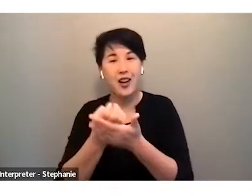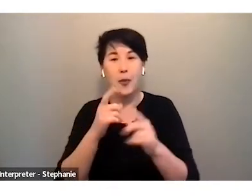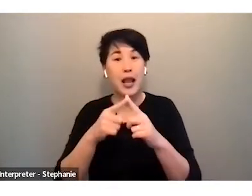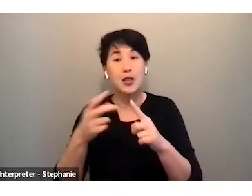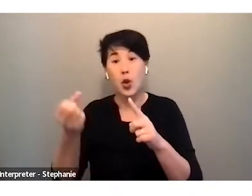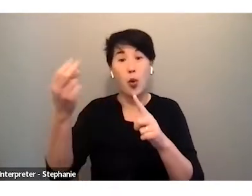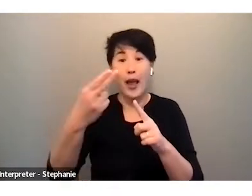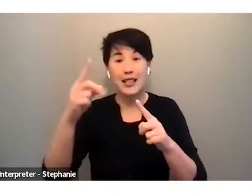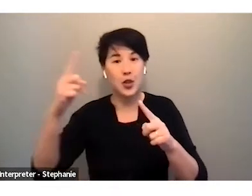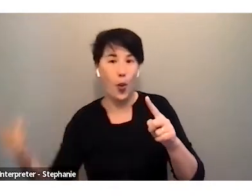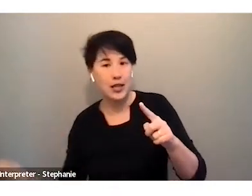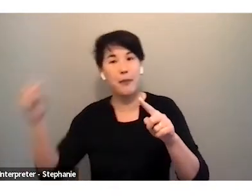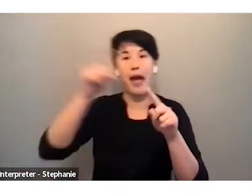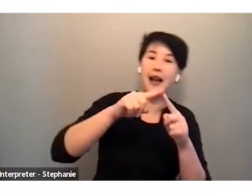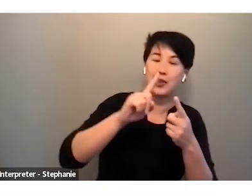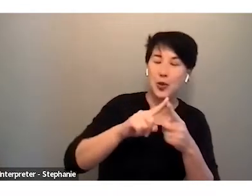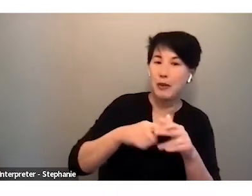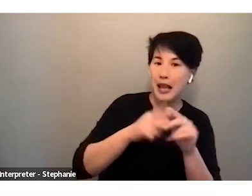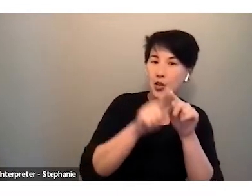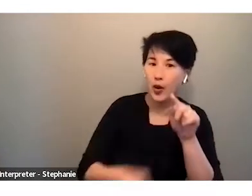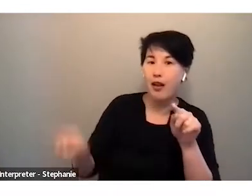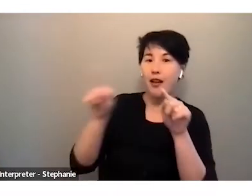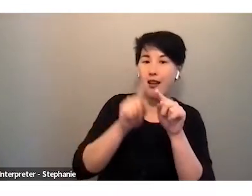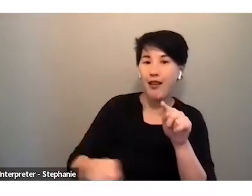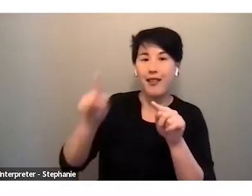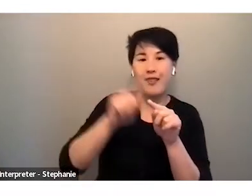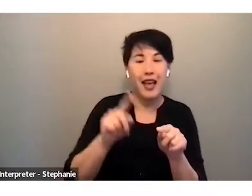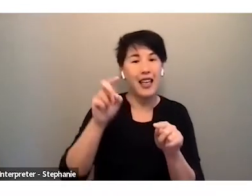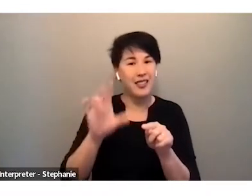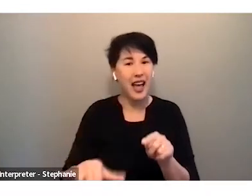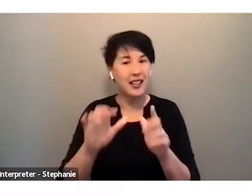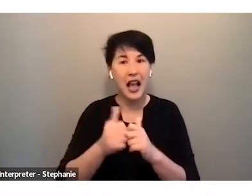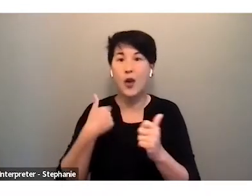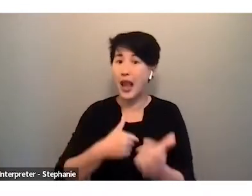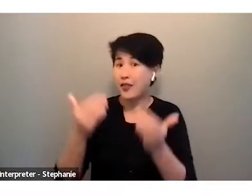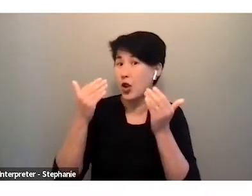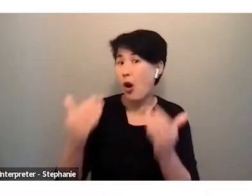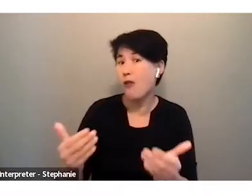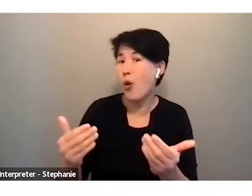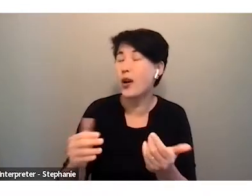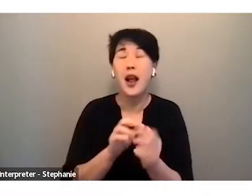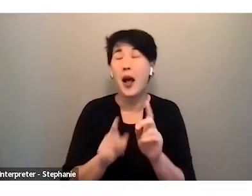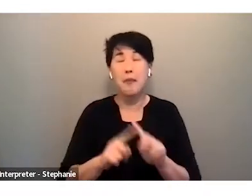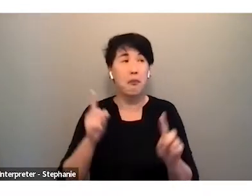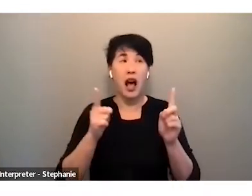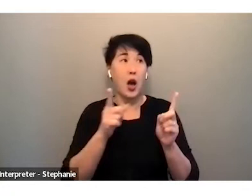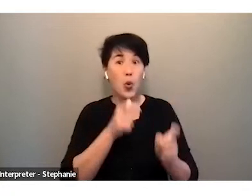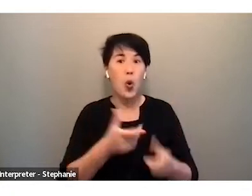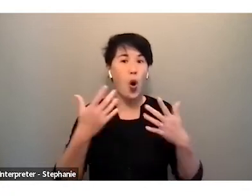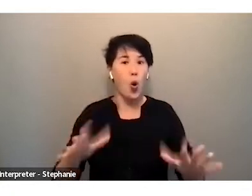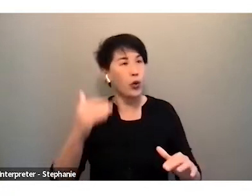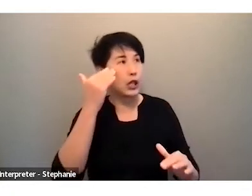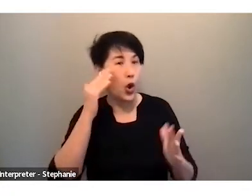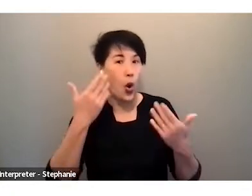the North Carolina, the way we move forward in the industry. And we also have a really great network of cut and